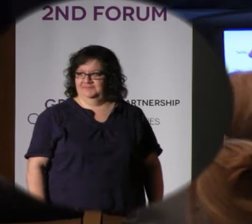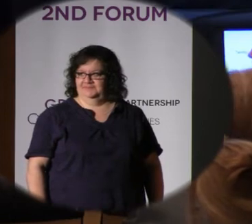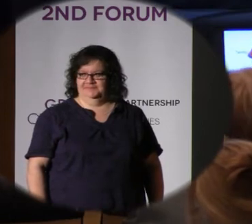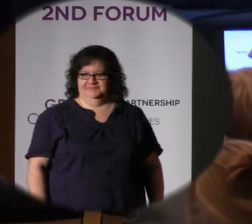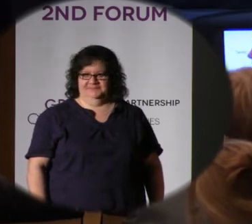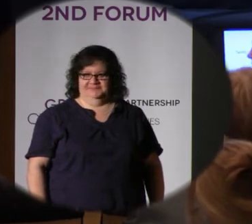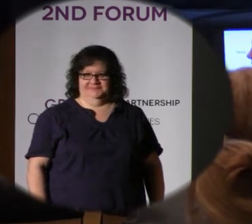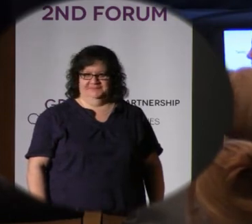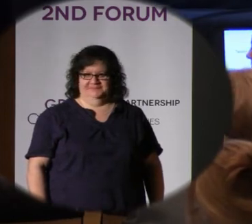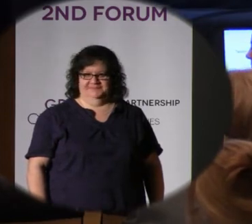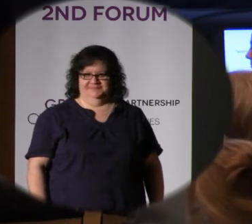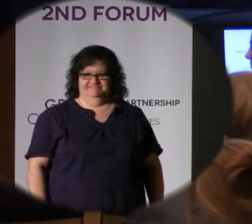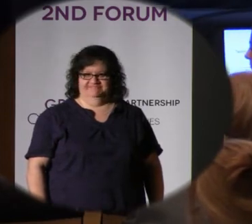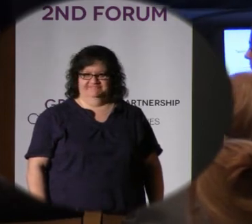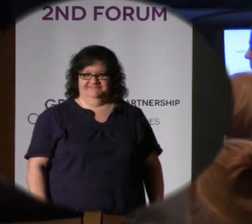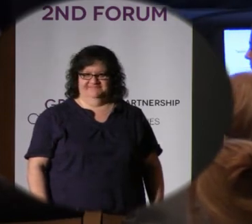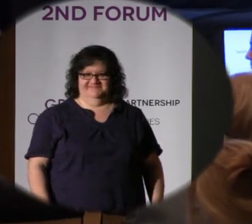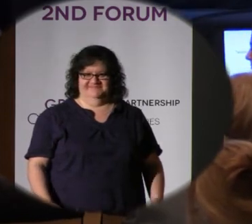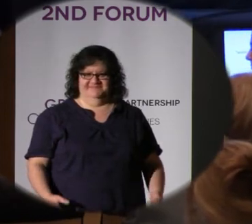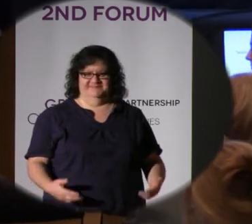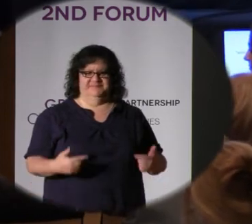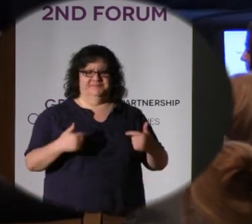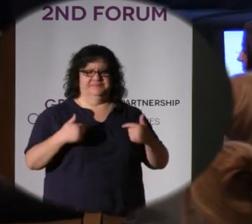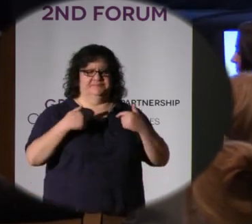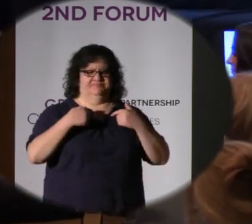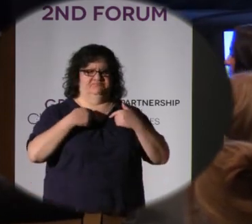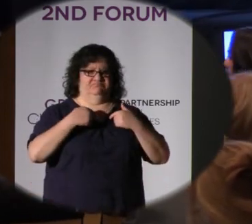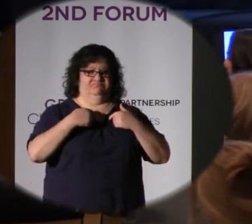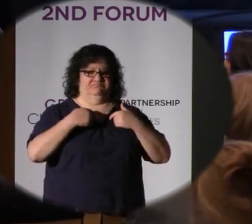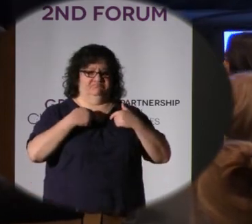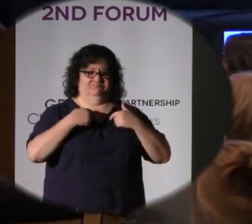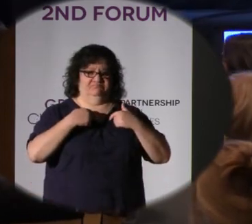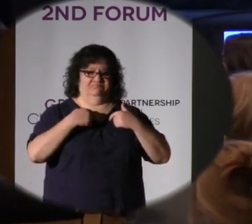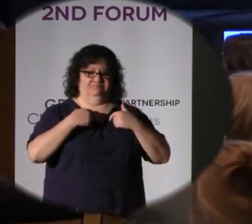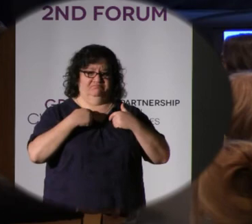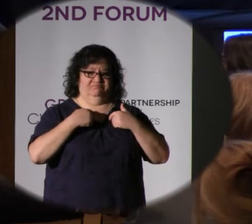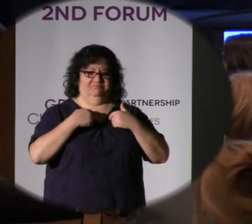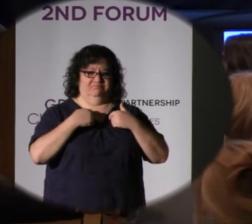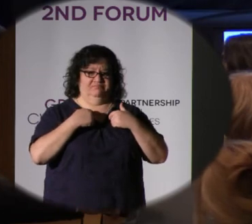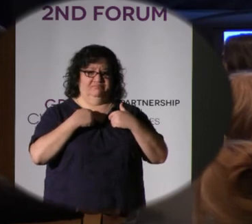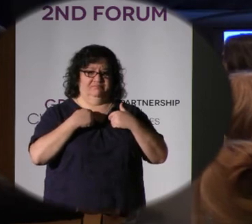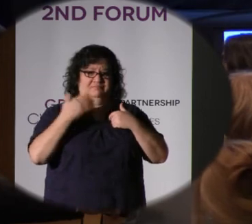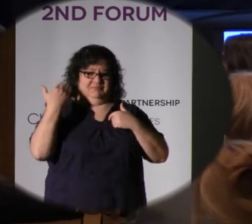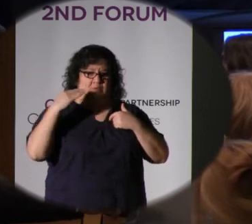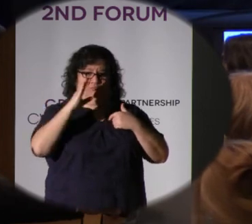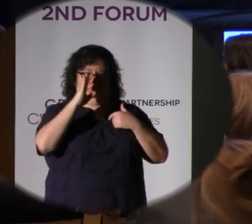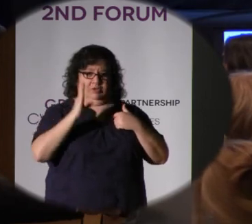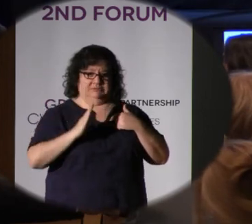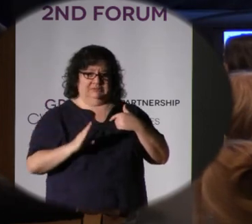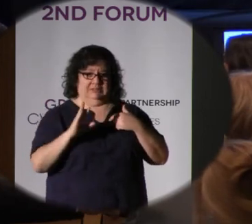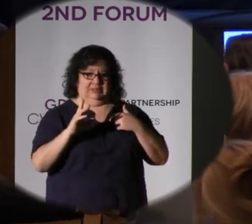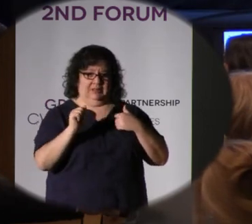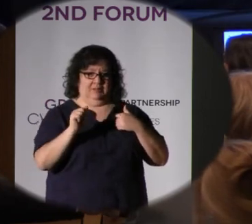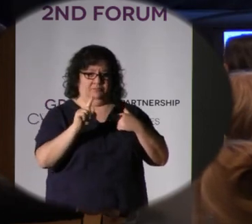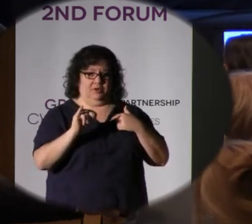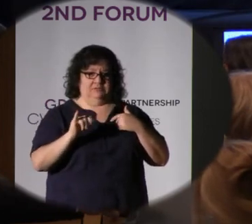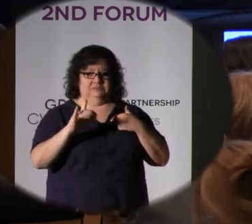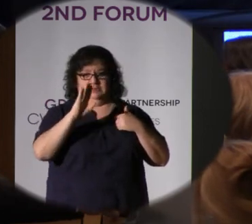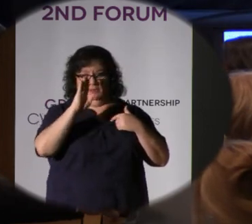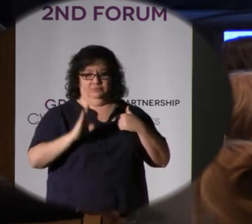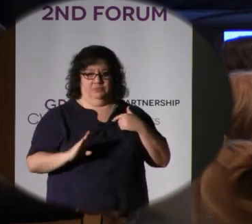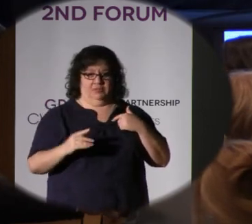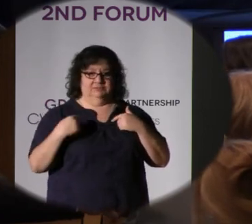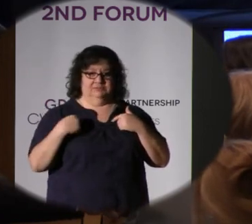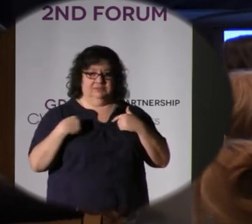founder of the partnership as well. And we are working very closely with the gender groups and